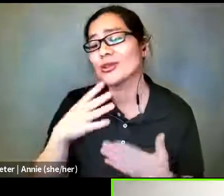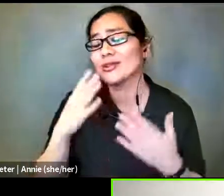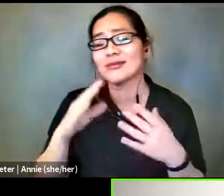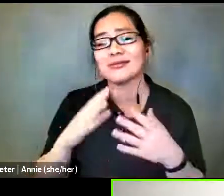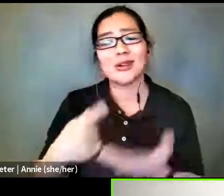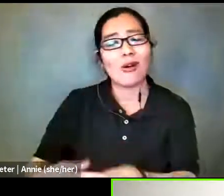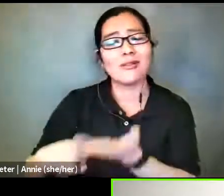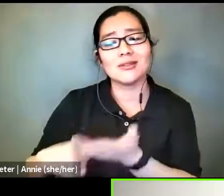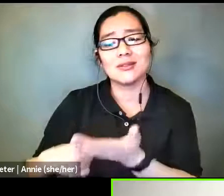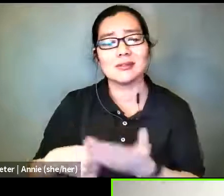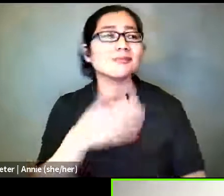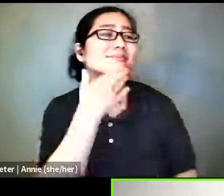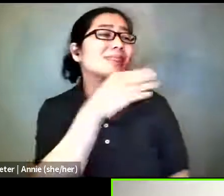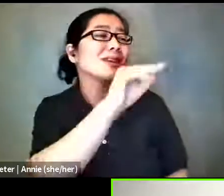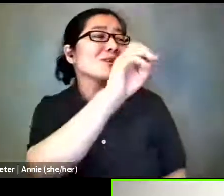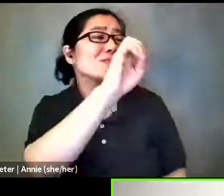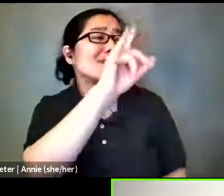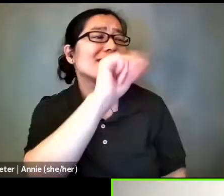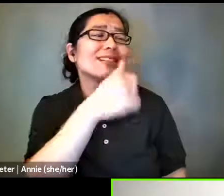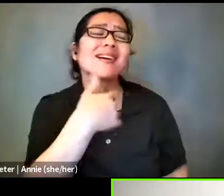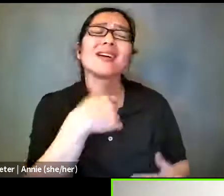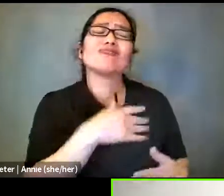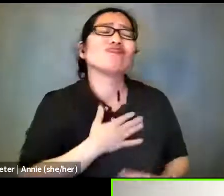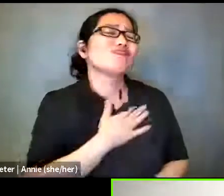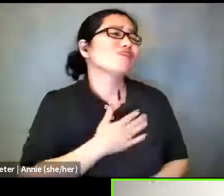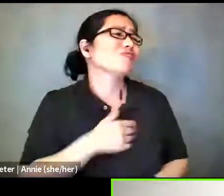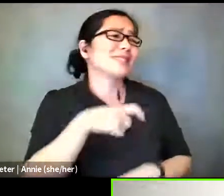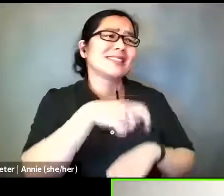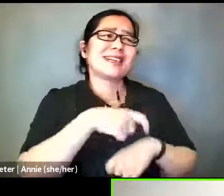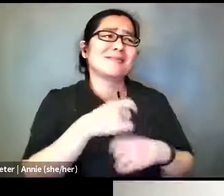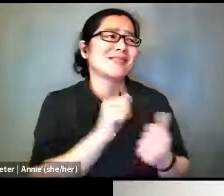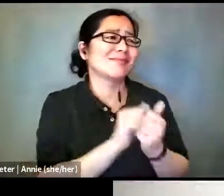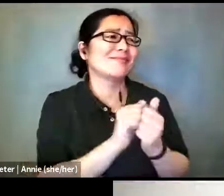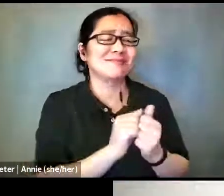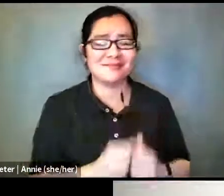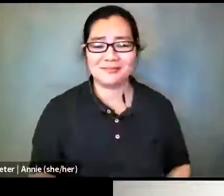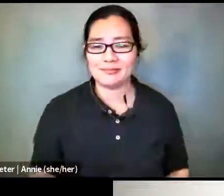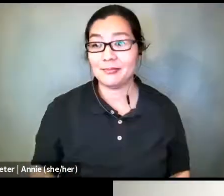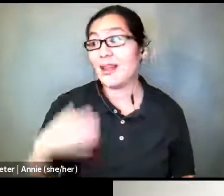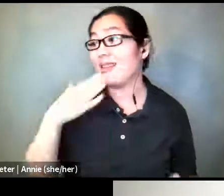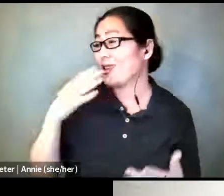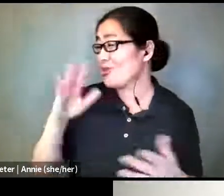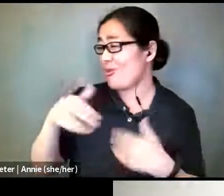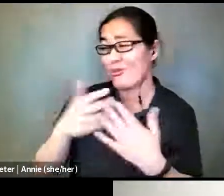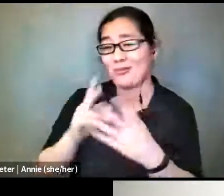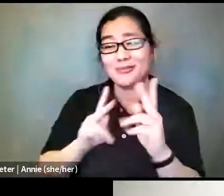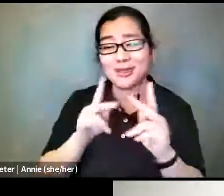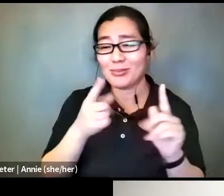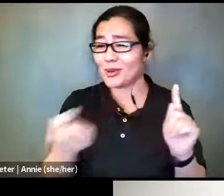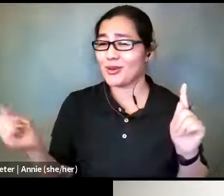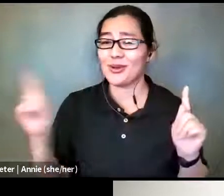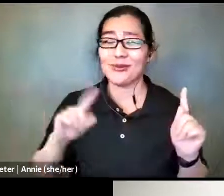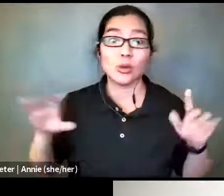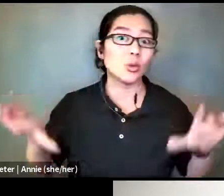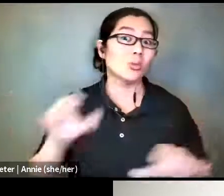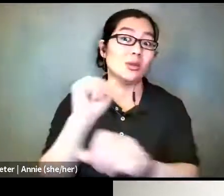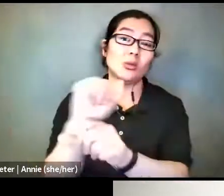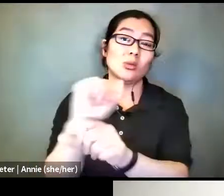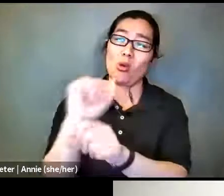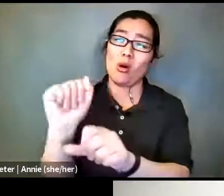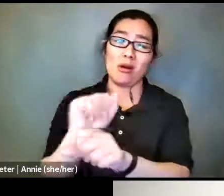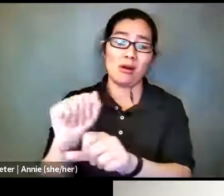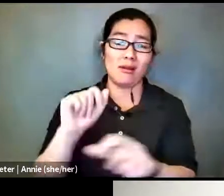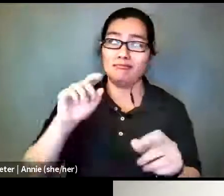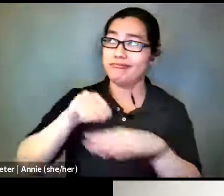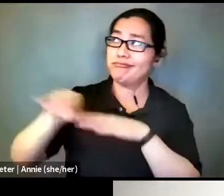Thank you, Melinda. I'm so glad to have been on. This is great. Yeah. And thank you, everybody. Thank you for doing this work of change. And